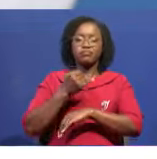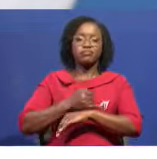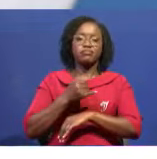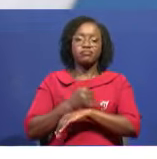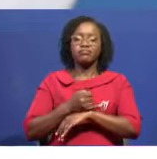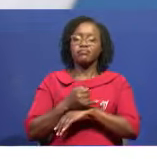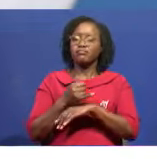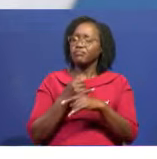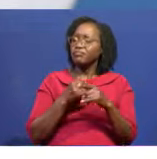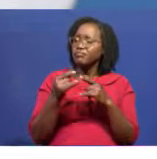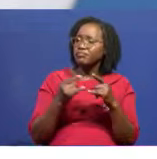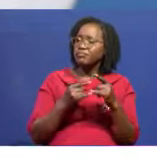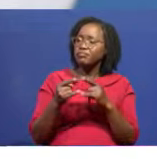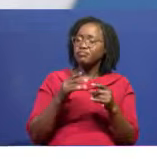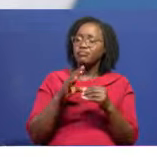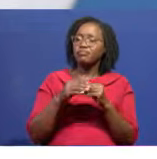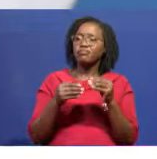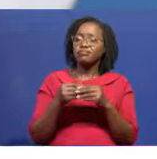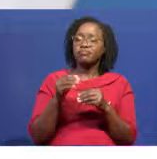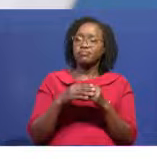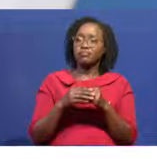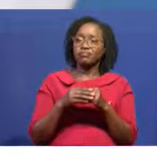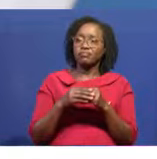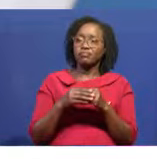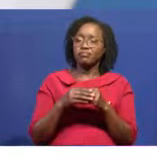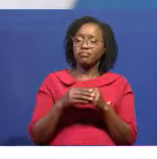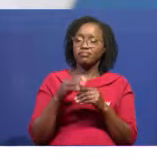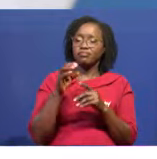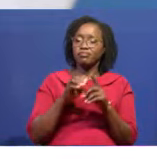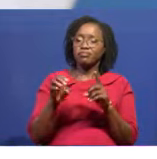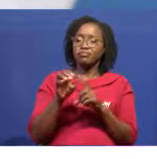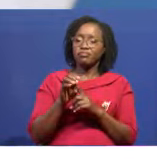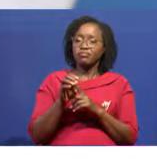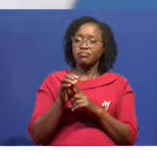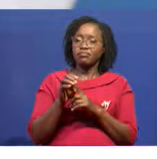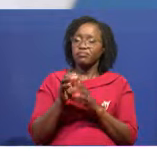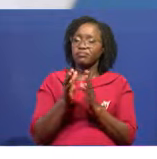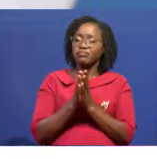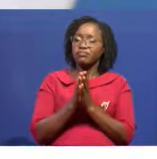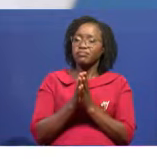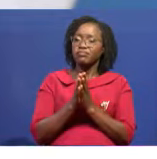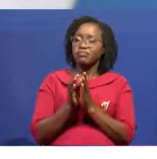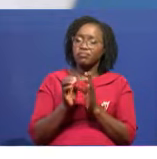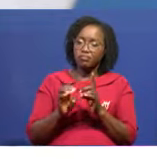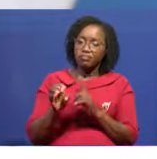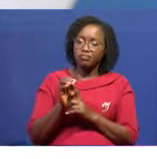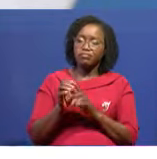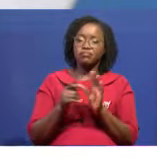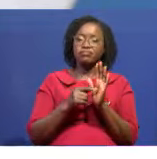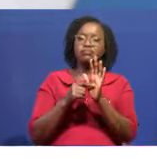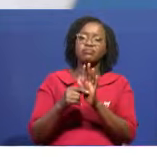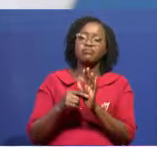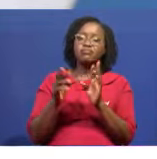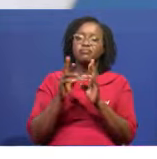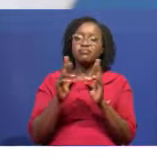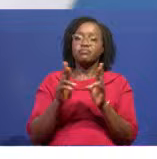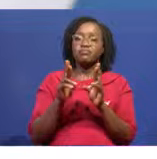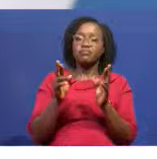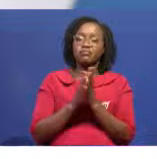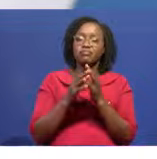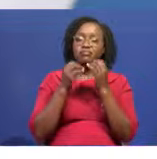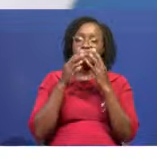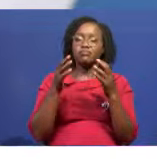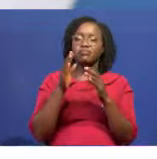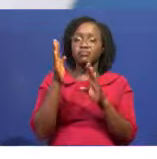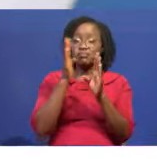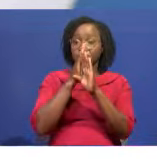will strive to create an environment of openness where they are ready to showcase that they have nothing to hide